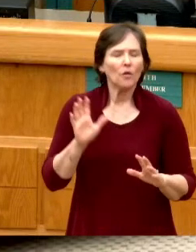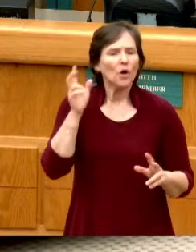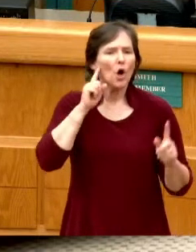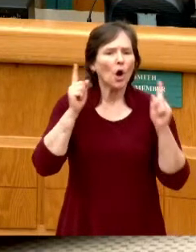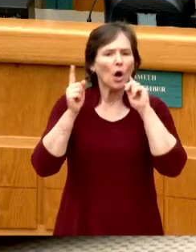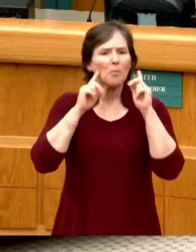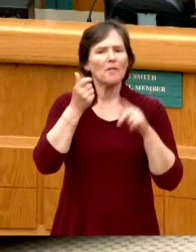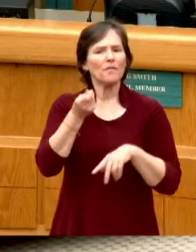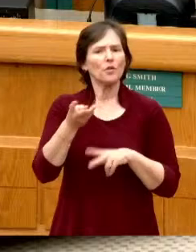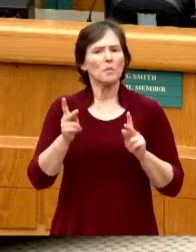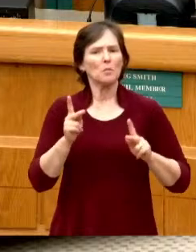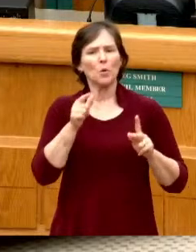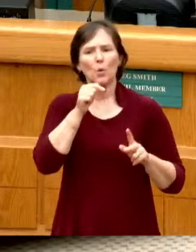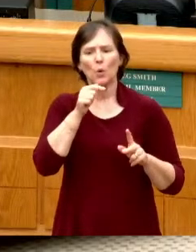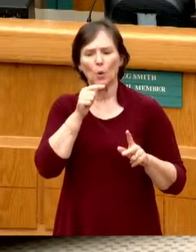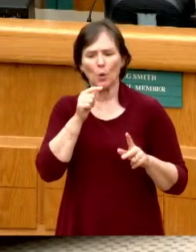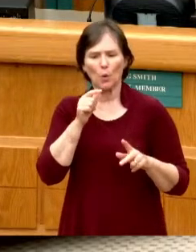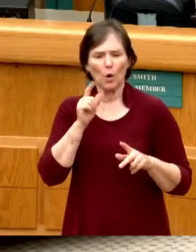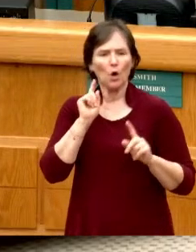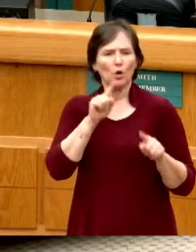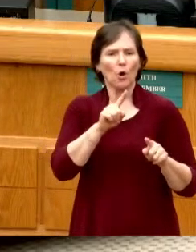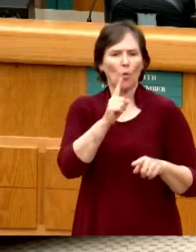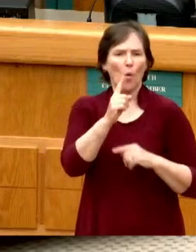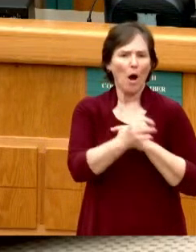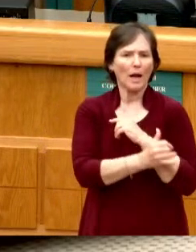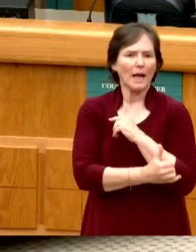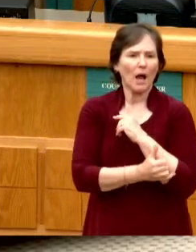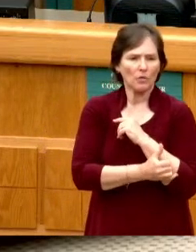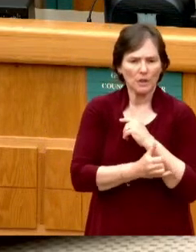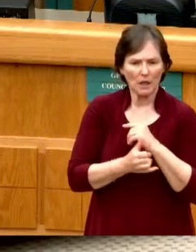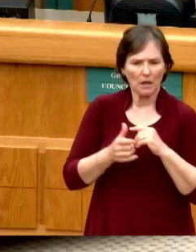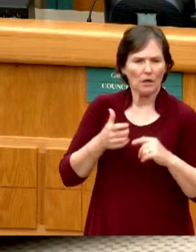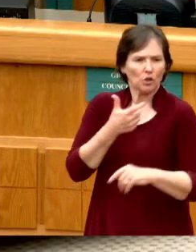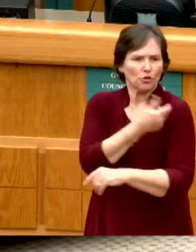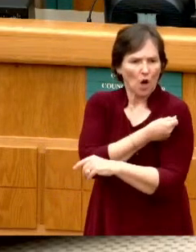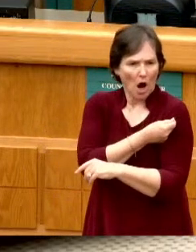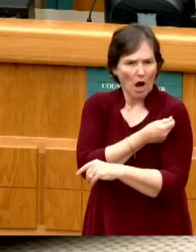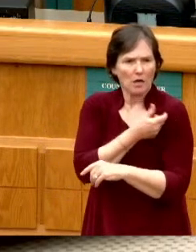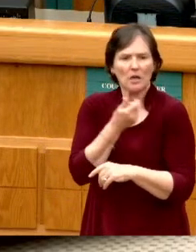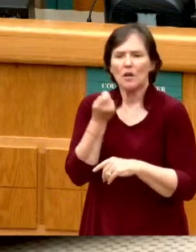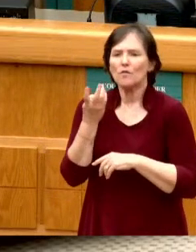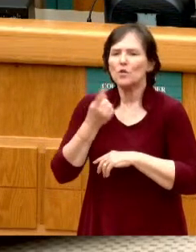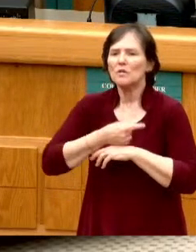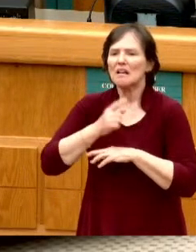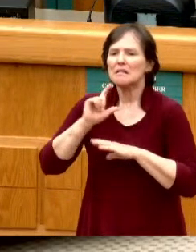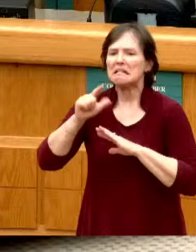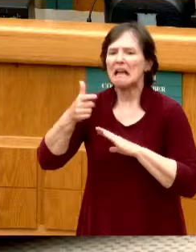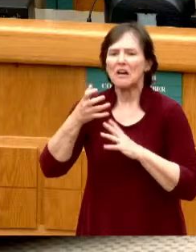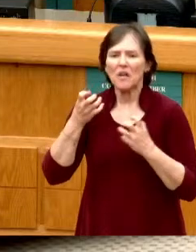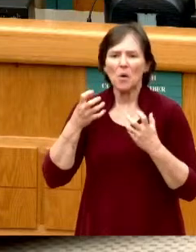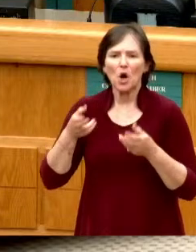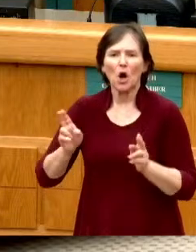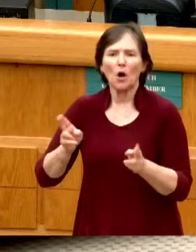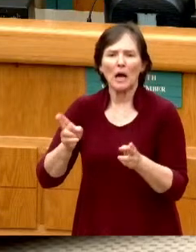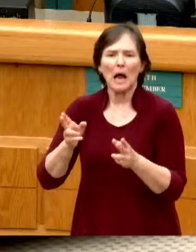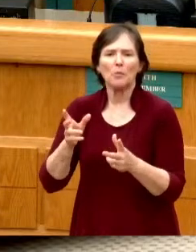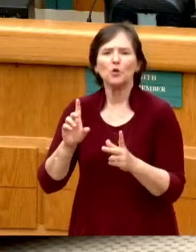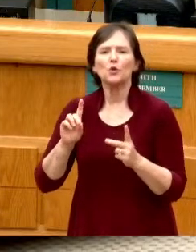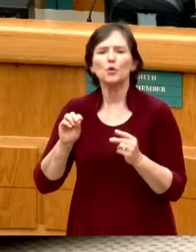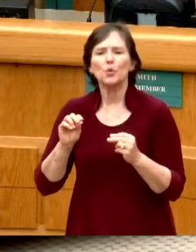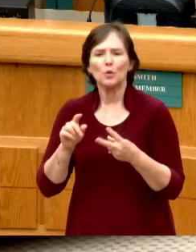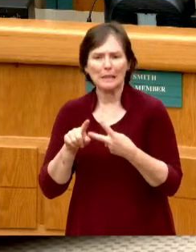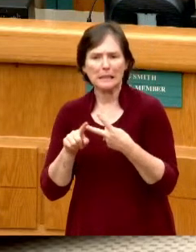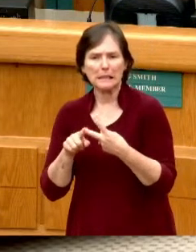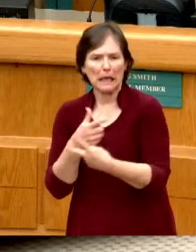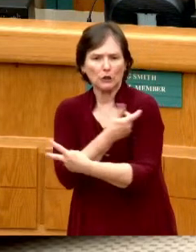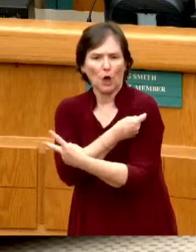to Keansville or Clayburgh, and then a few days later they want to come to our drive-through and they just want to get it over with, 2 doses. It doesn't